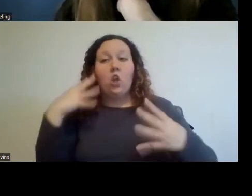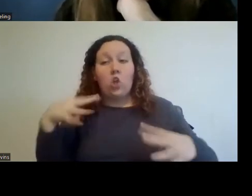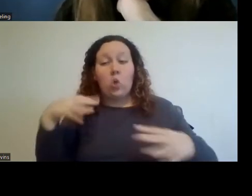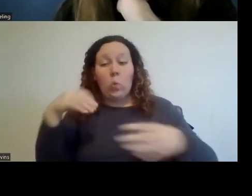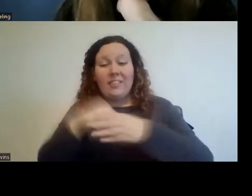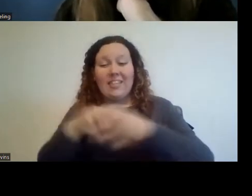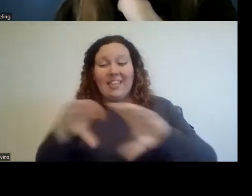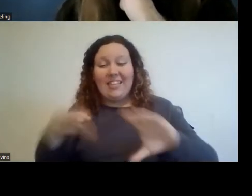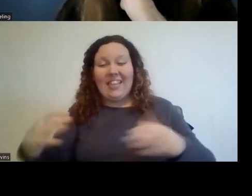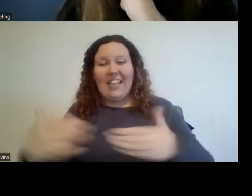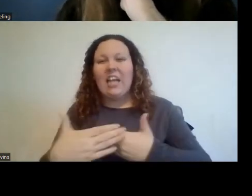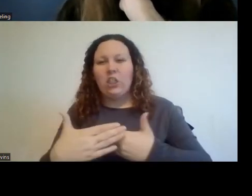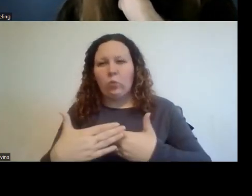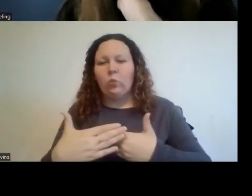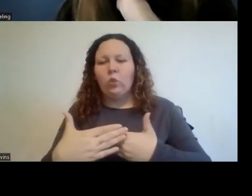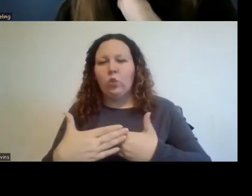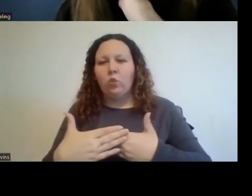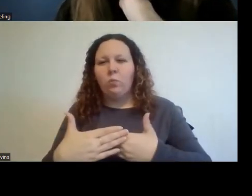vocal strain of the teacher.